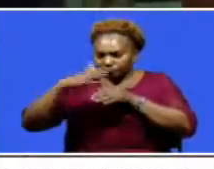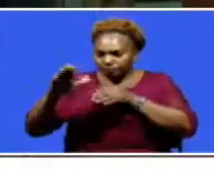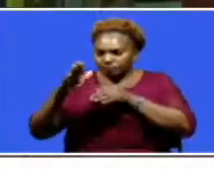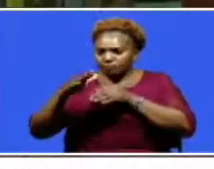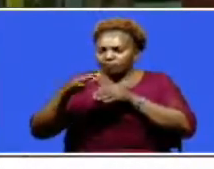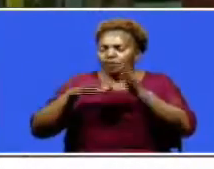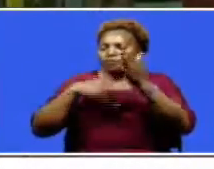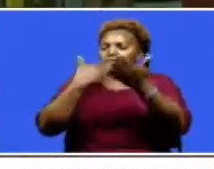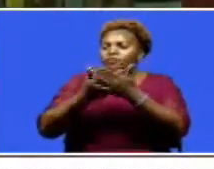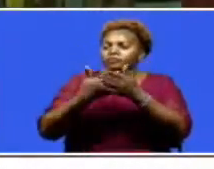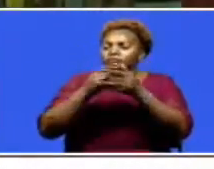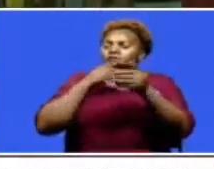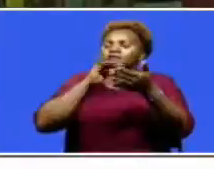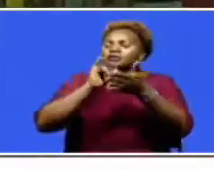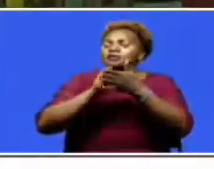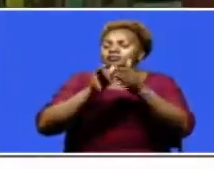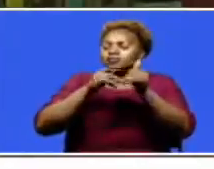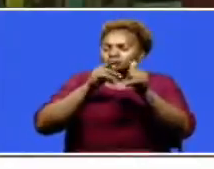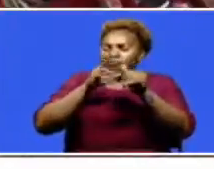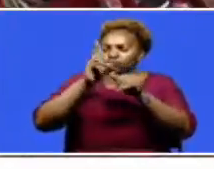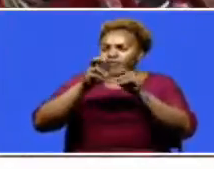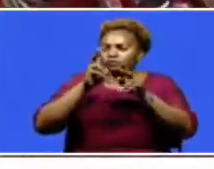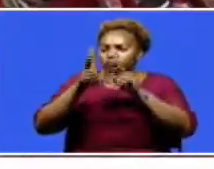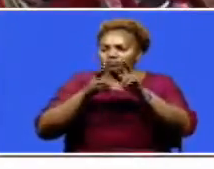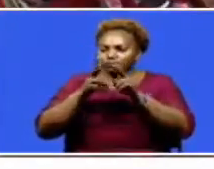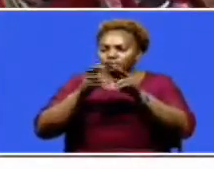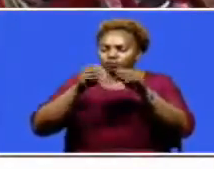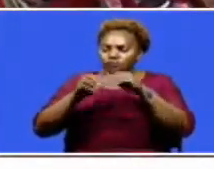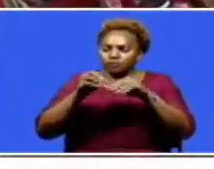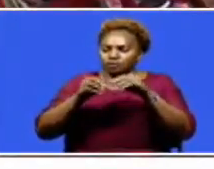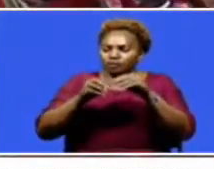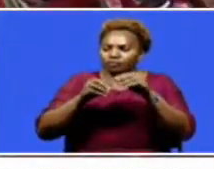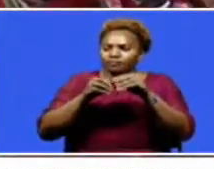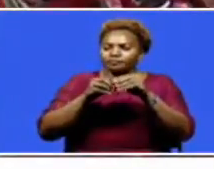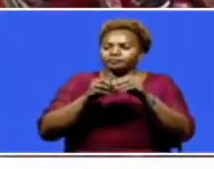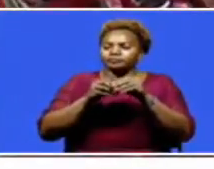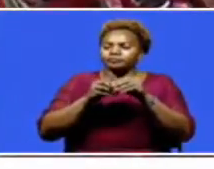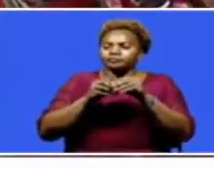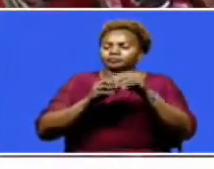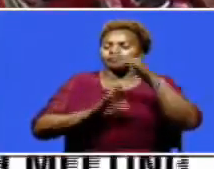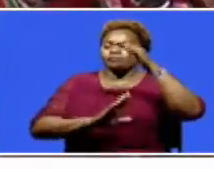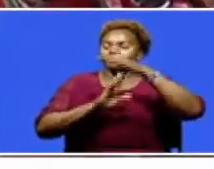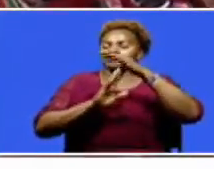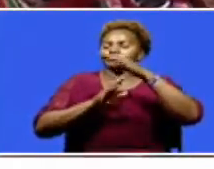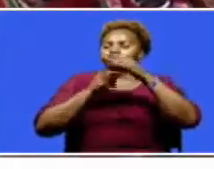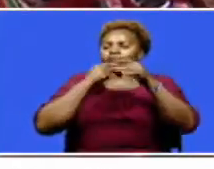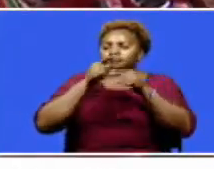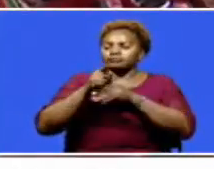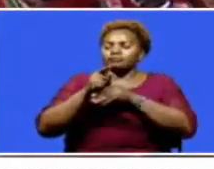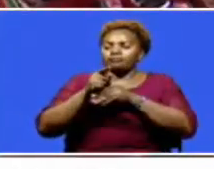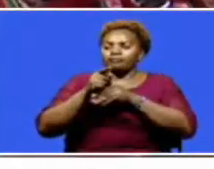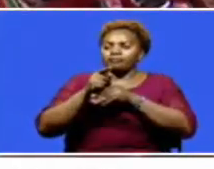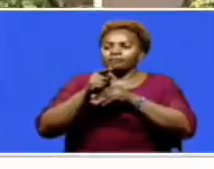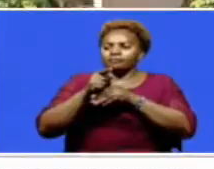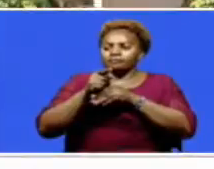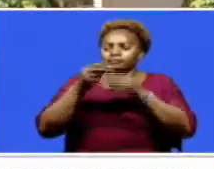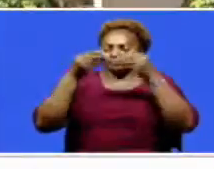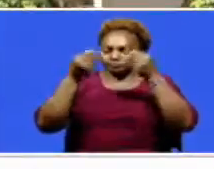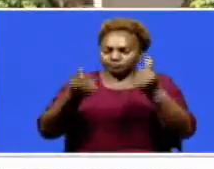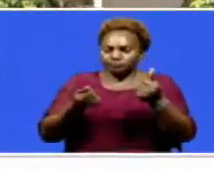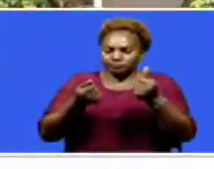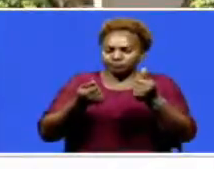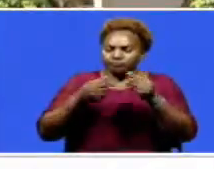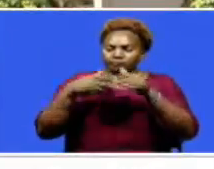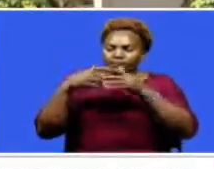fresh proposals that are likely to influence the 2022 election polls. Top in the legislature in tray will be the resolution